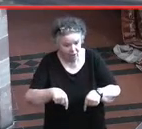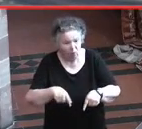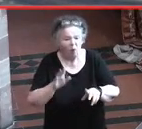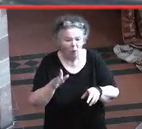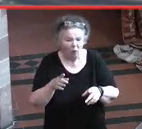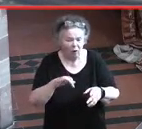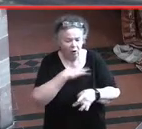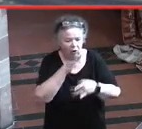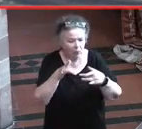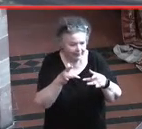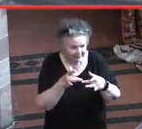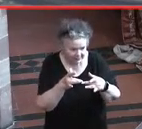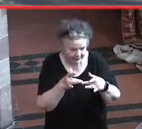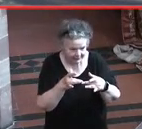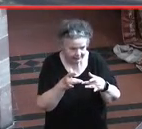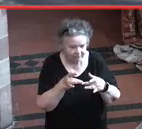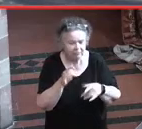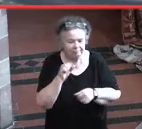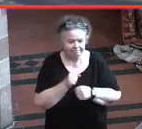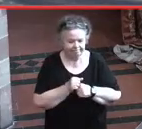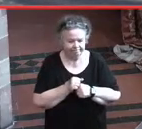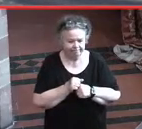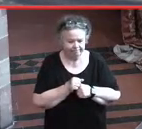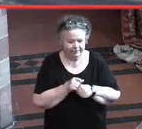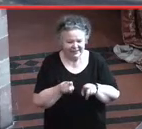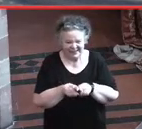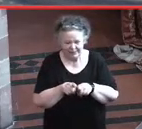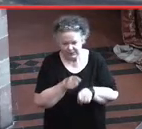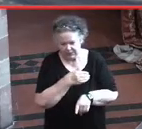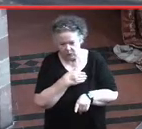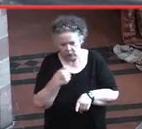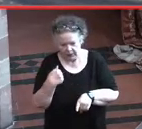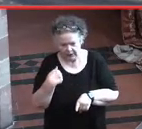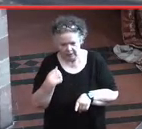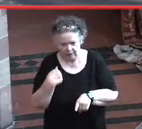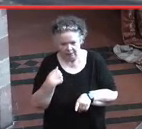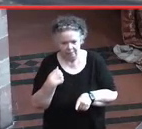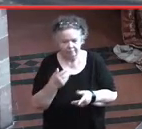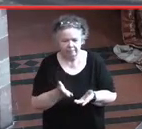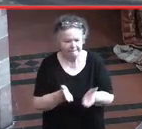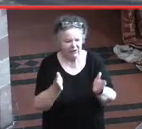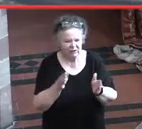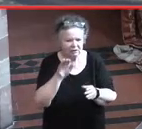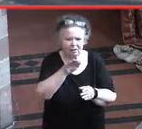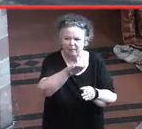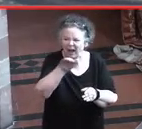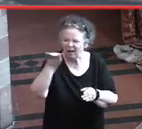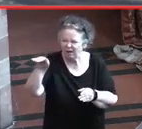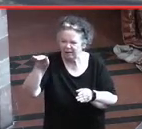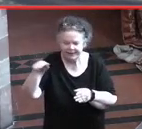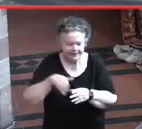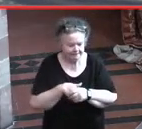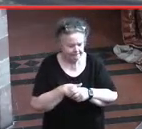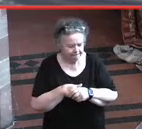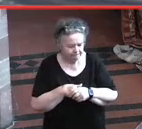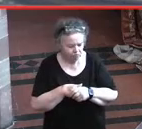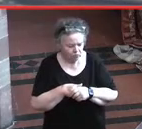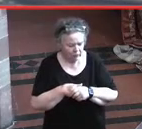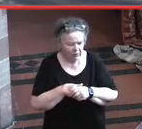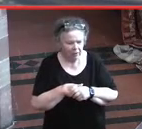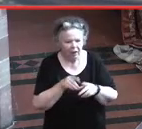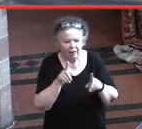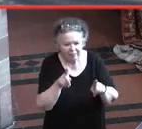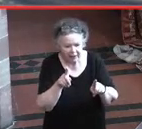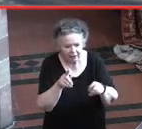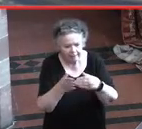this morning, or there will be baskets at the back. So, and then it gets a